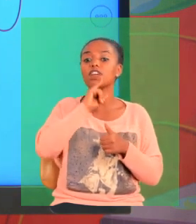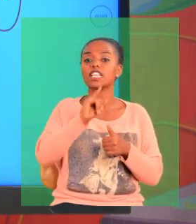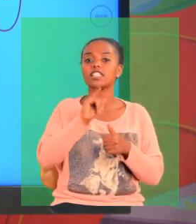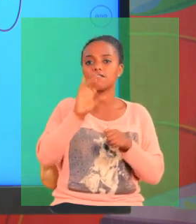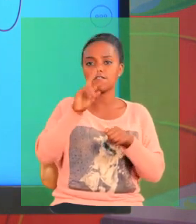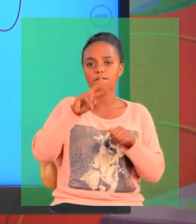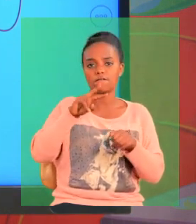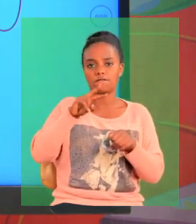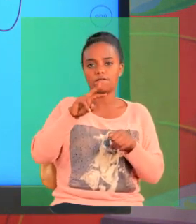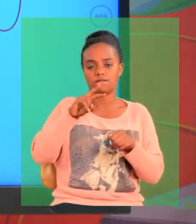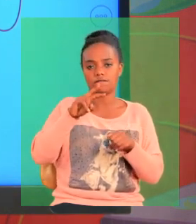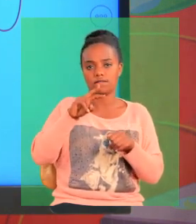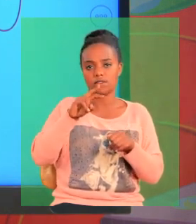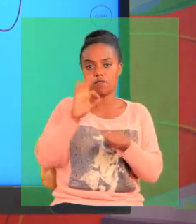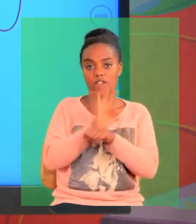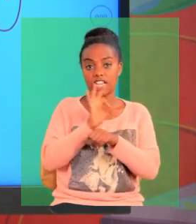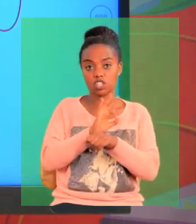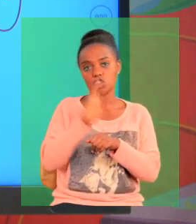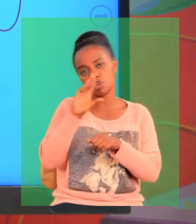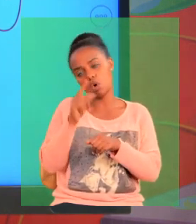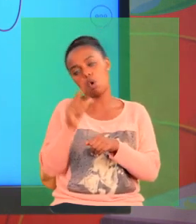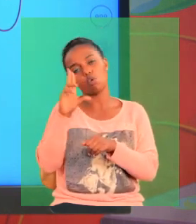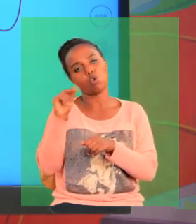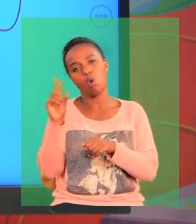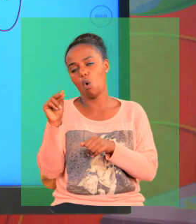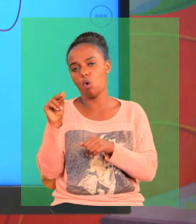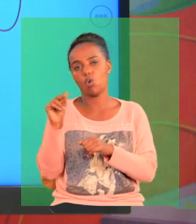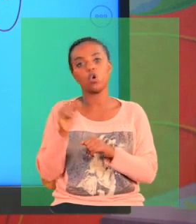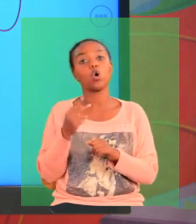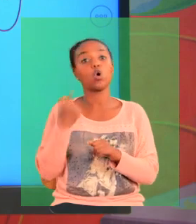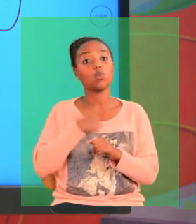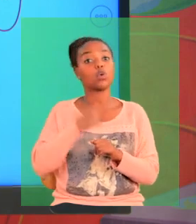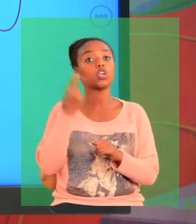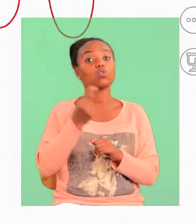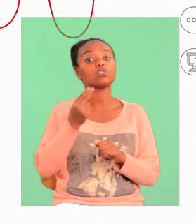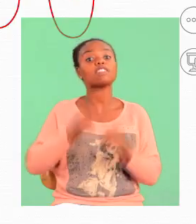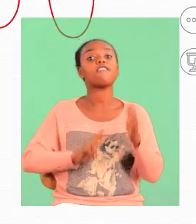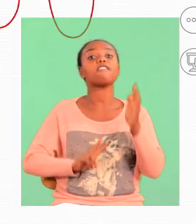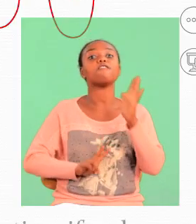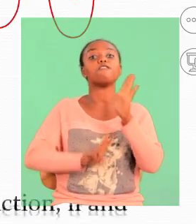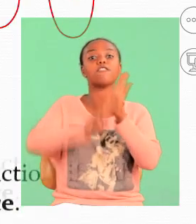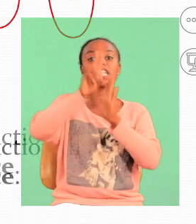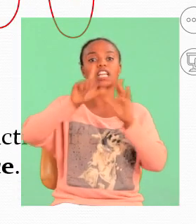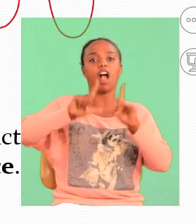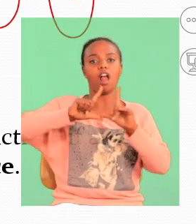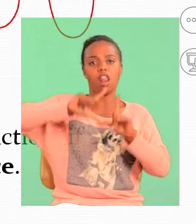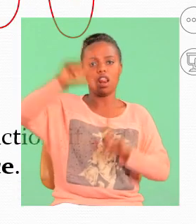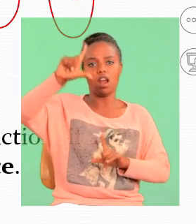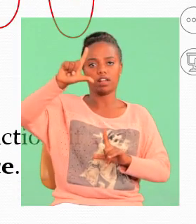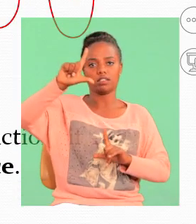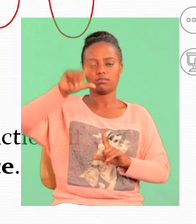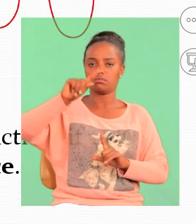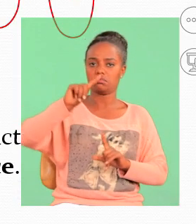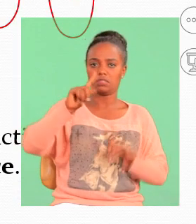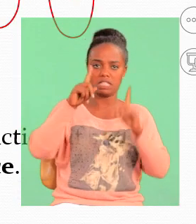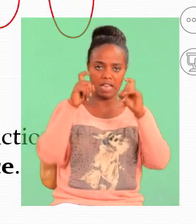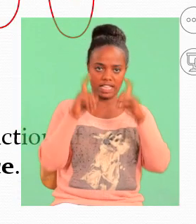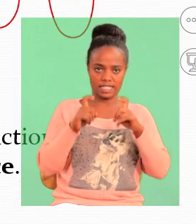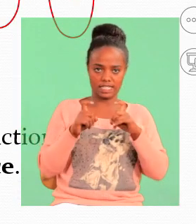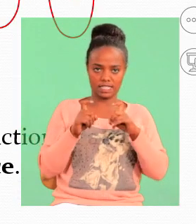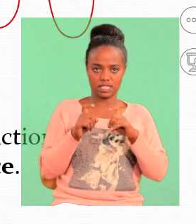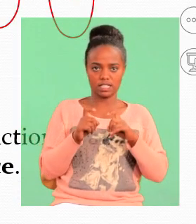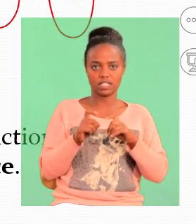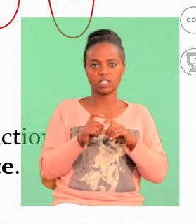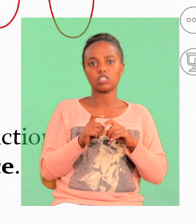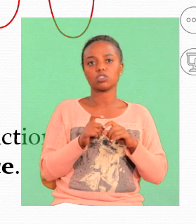function or not, we use vertical line test. Using vertical line test, a set of points